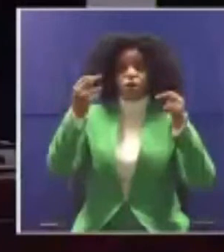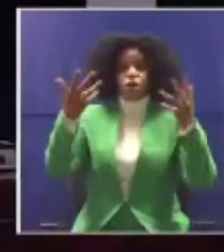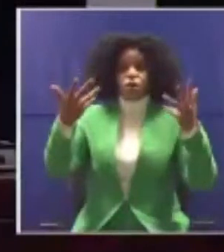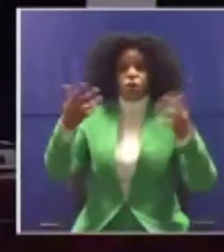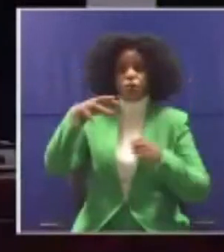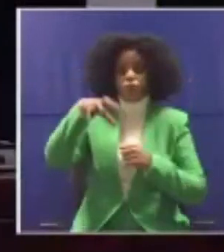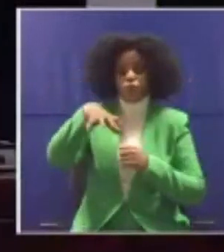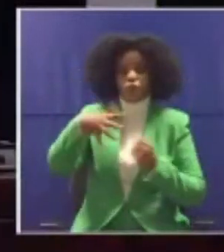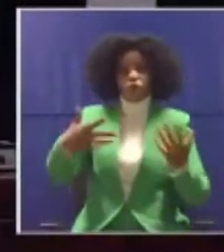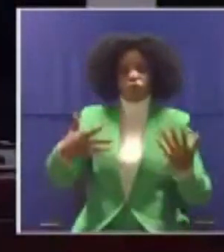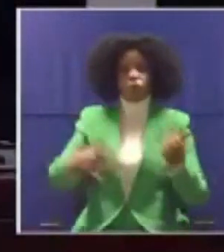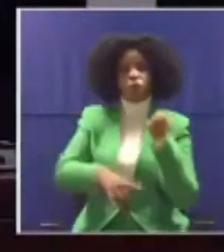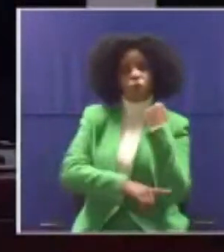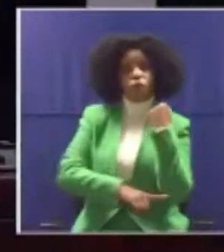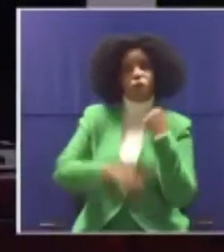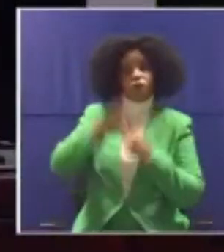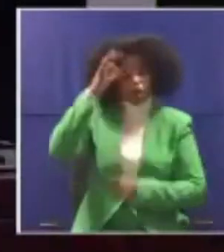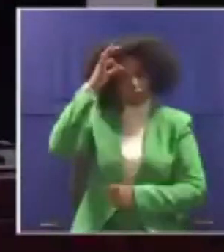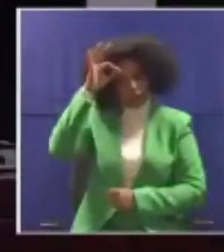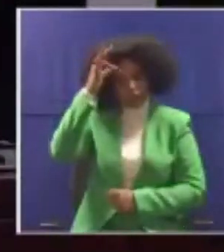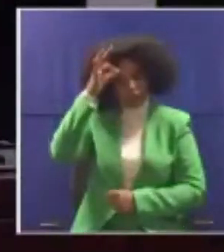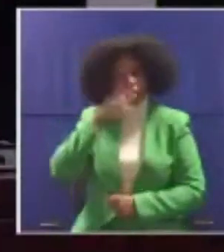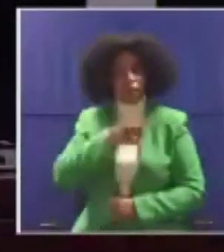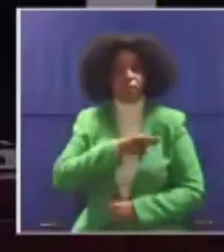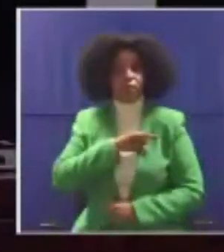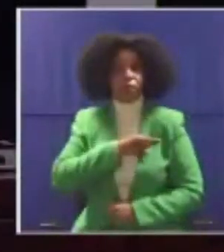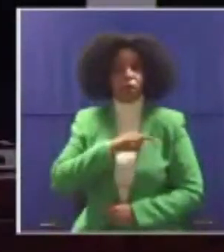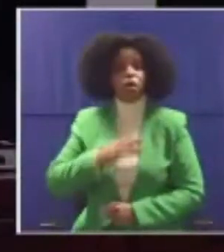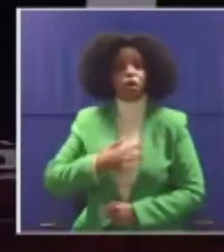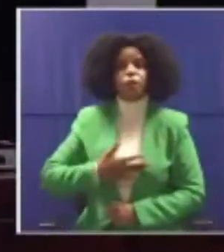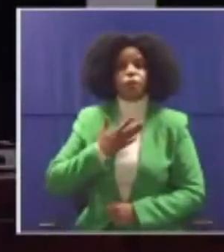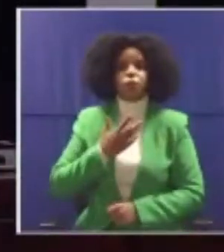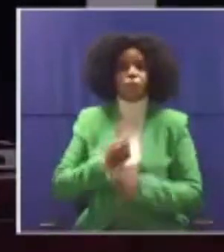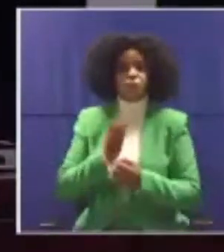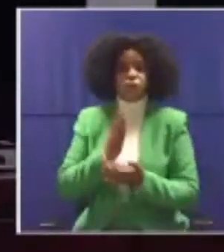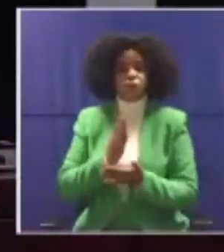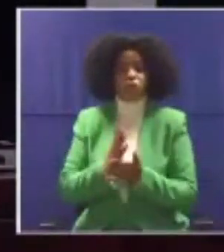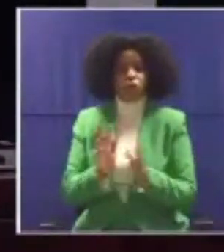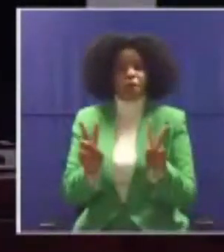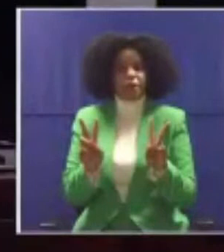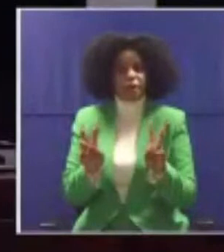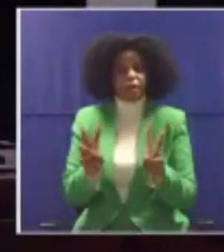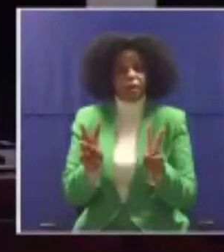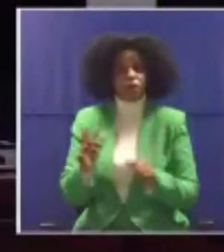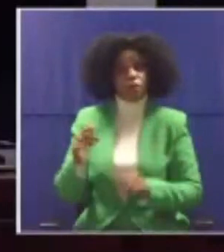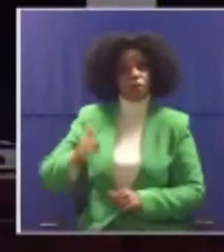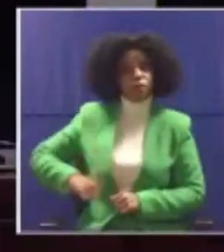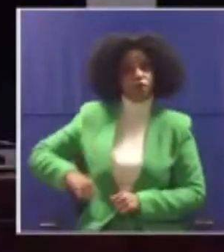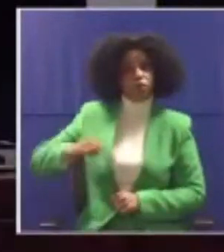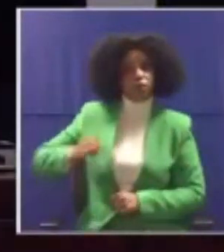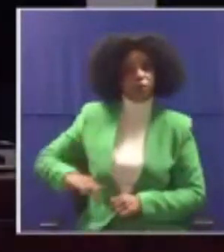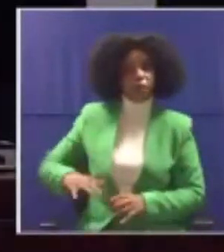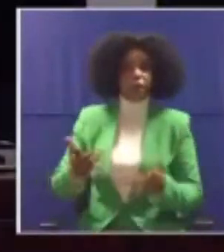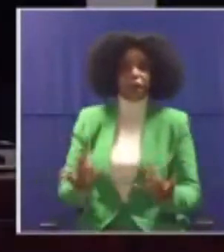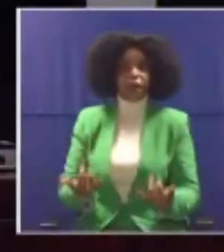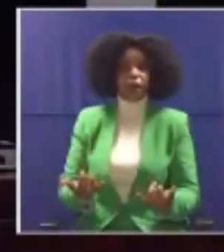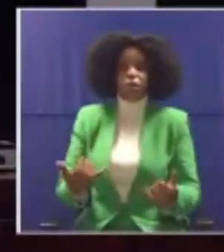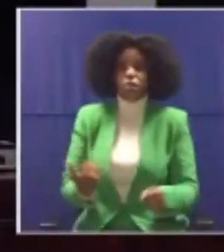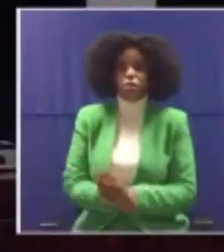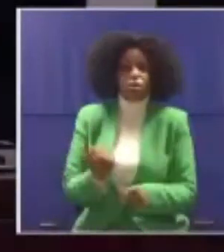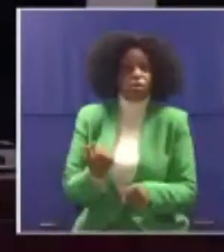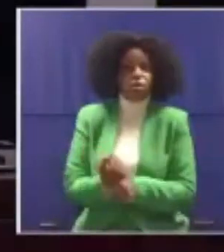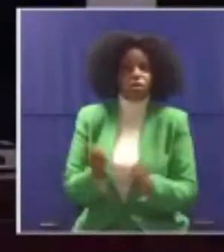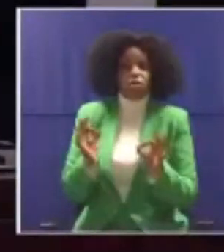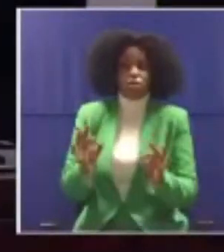to the issue of dysfunctionality of municipalities as a result of current loosely